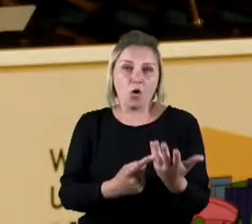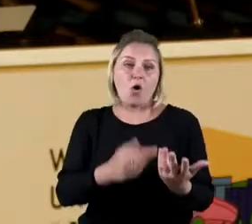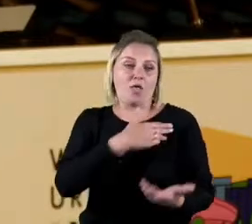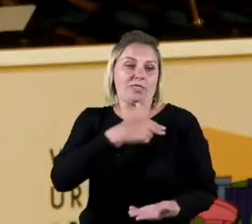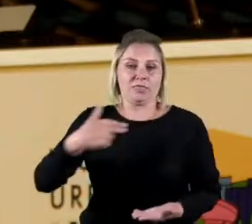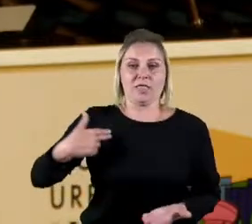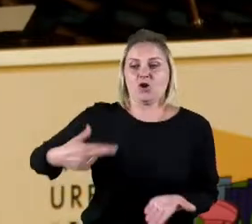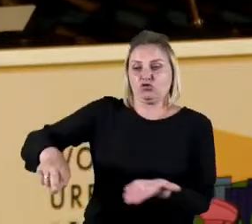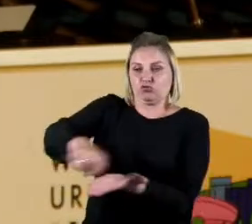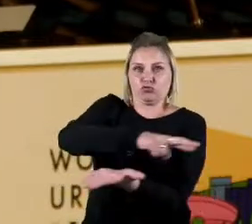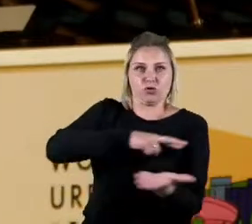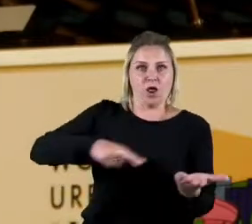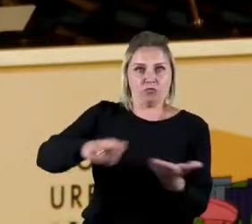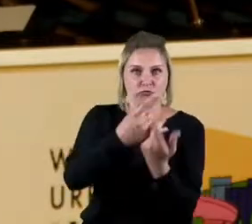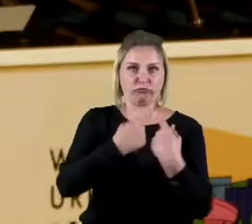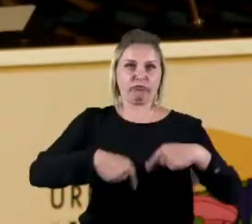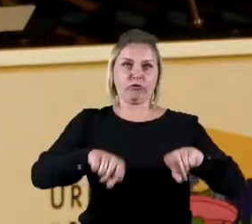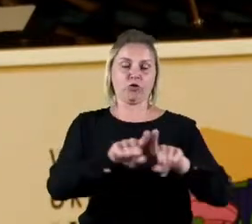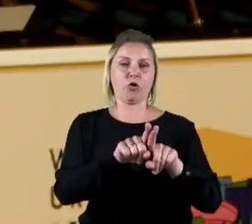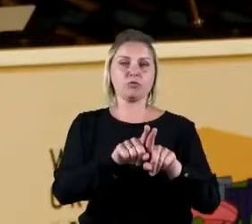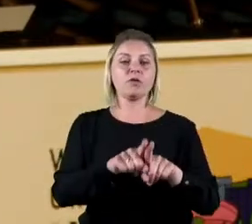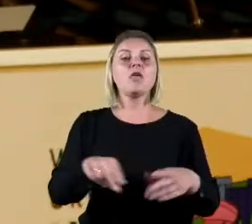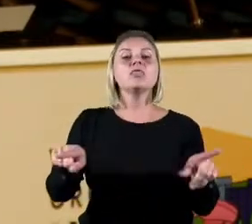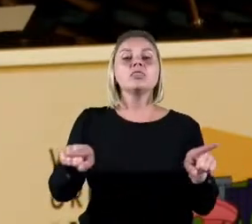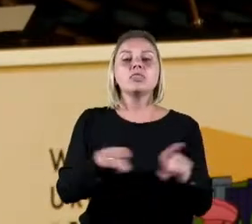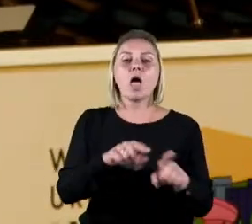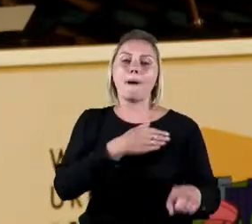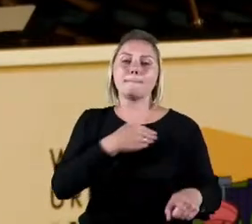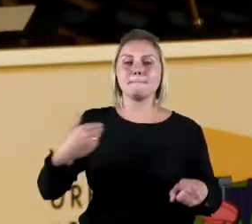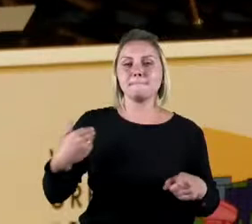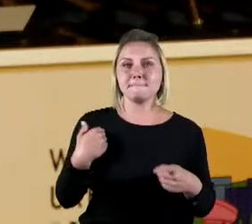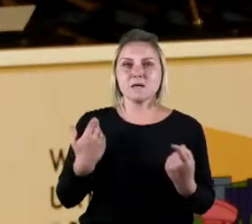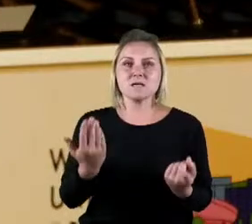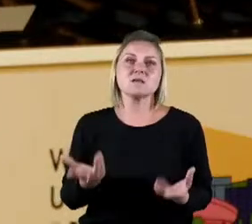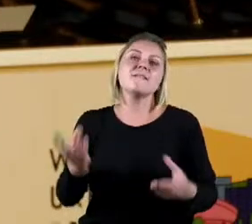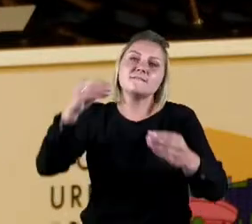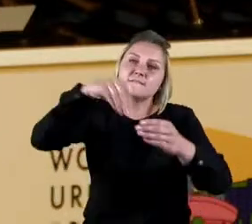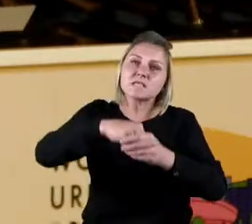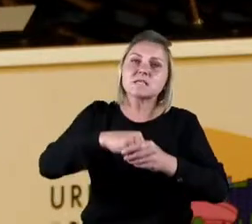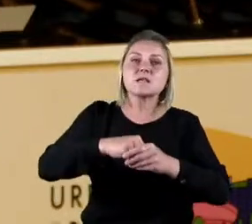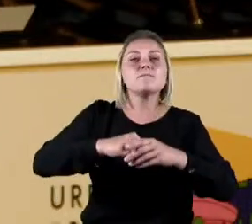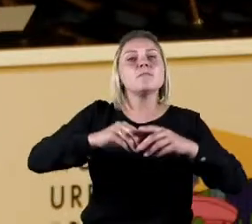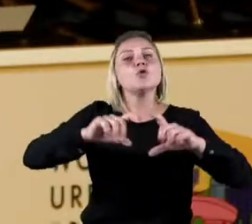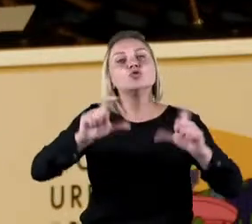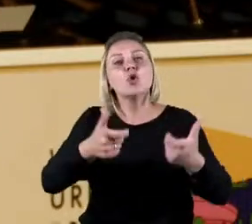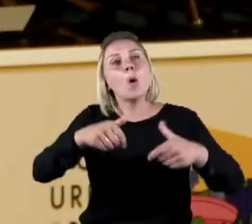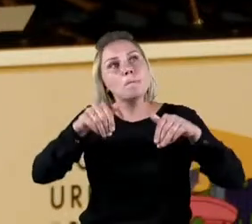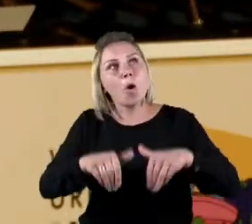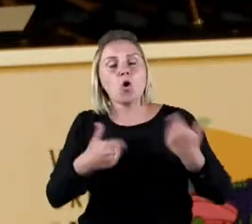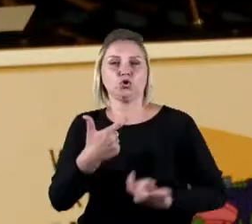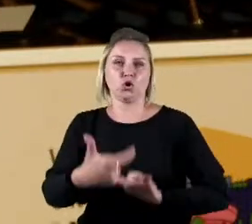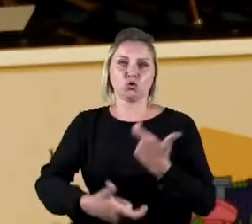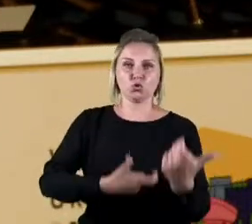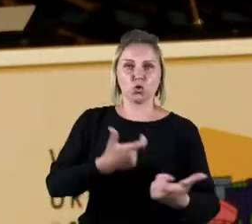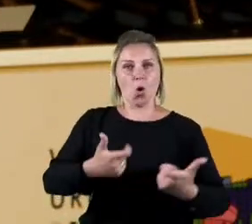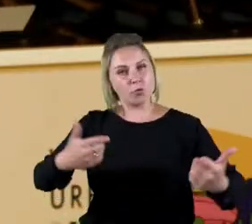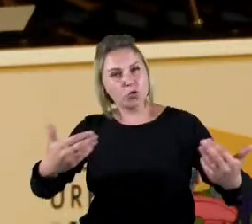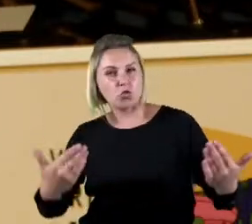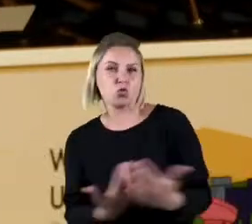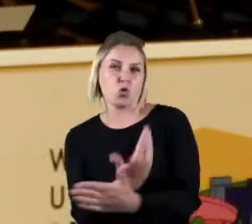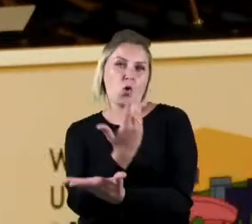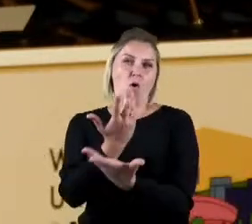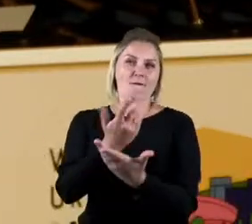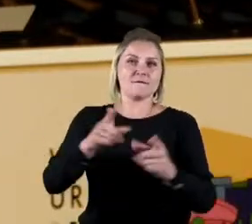We contribute to strengthening capacities, promote innovation through the exchange of good practices and